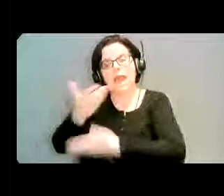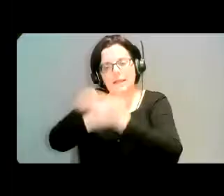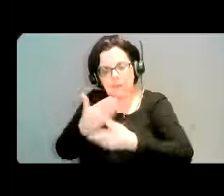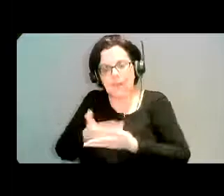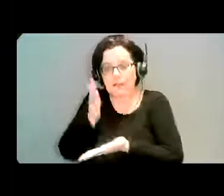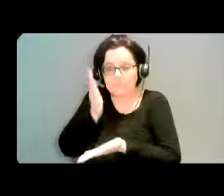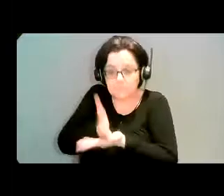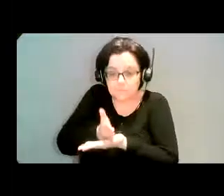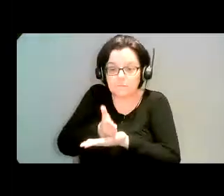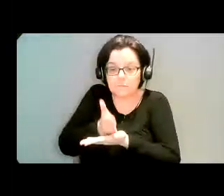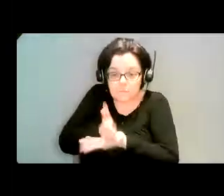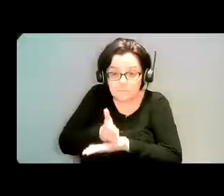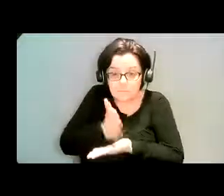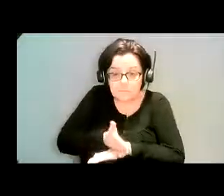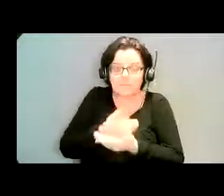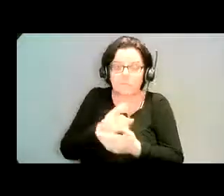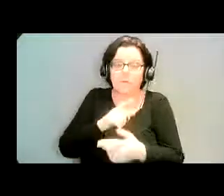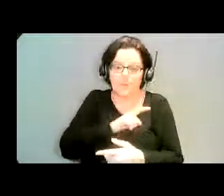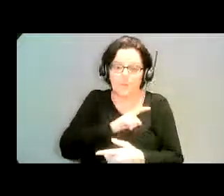explanation.